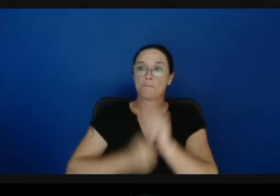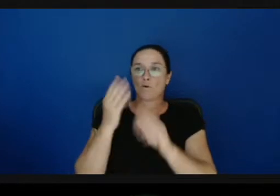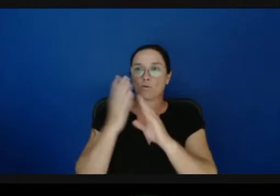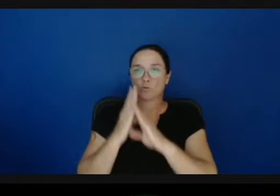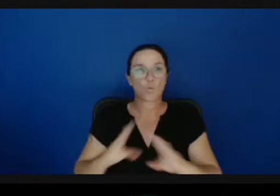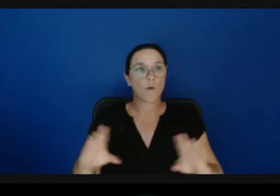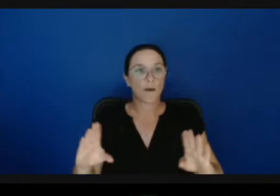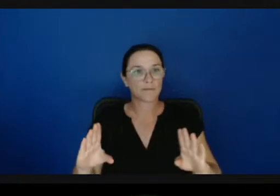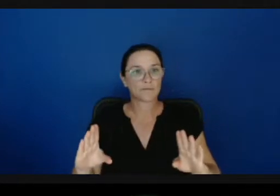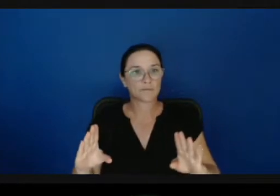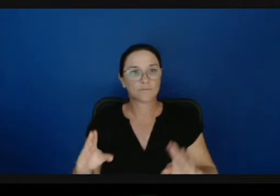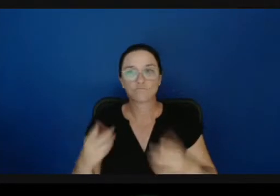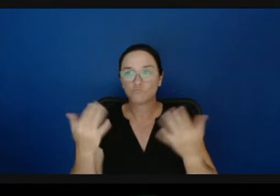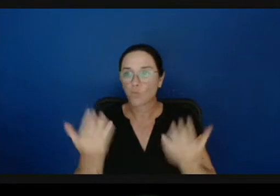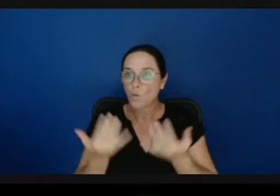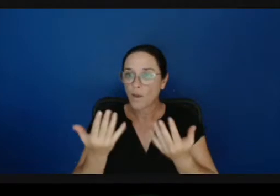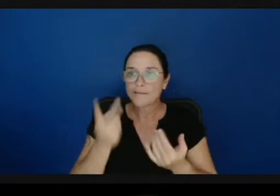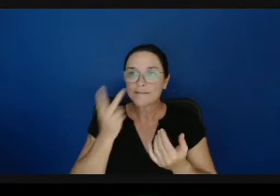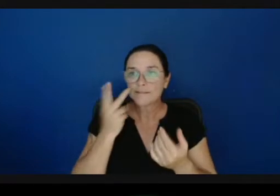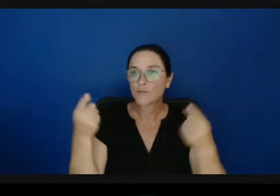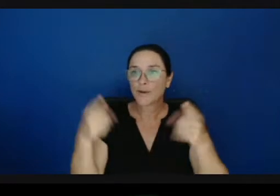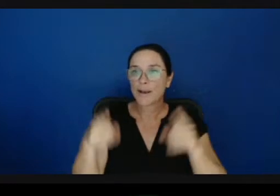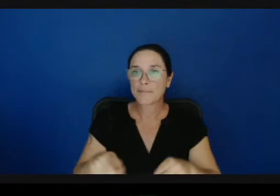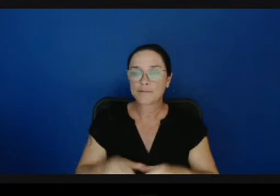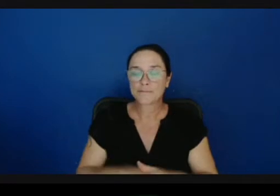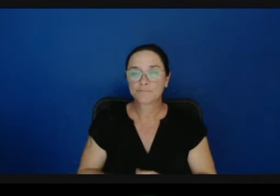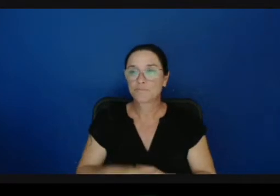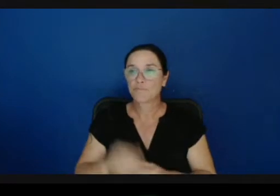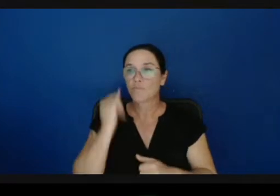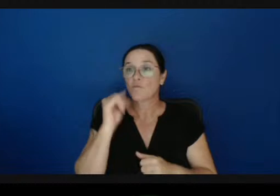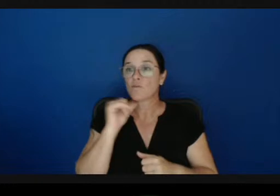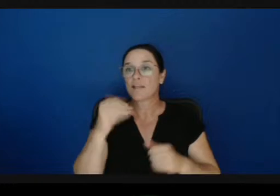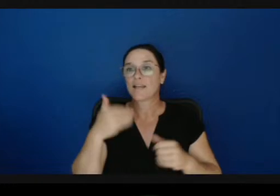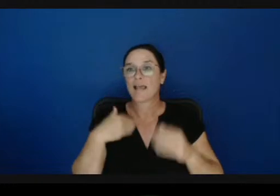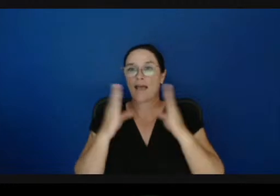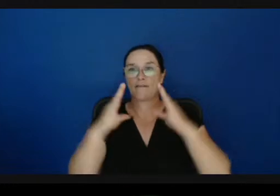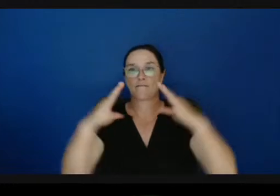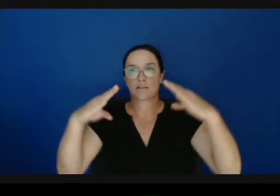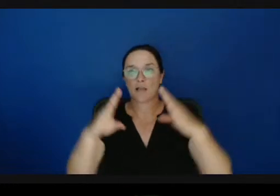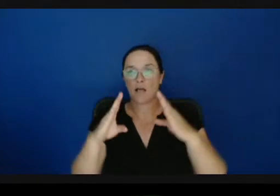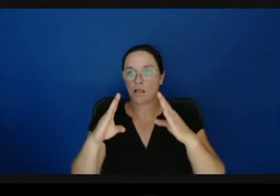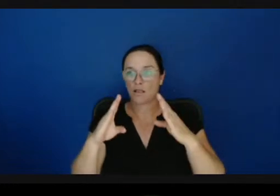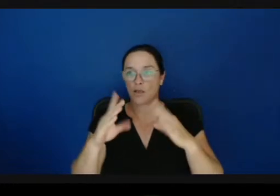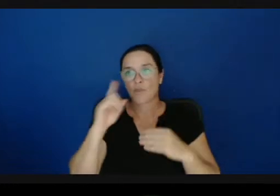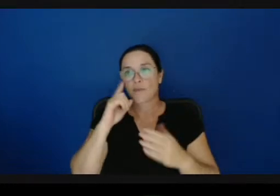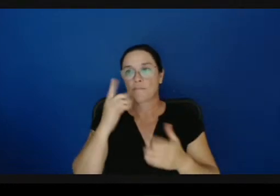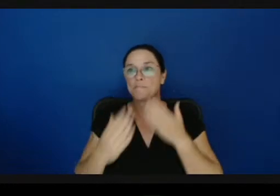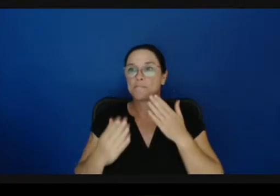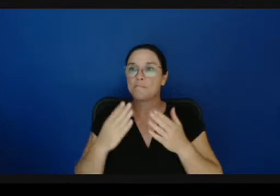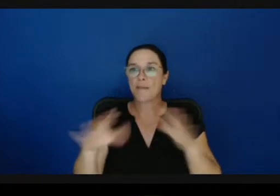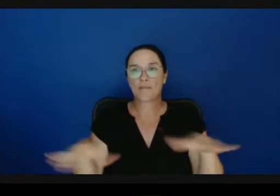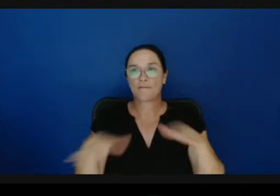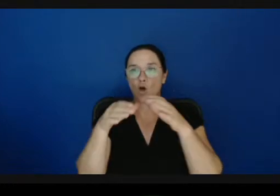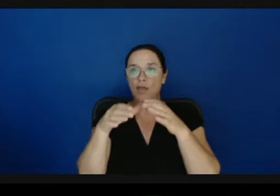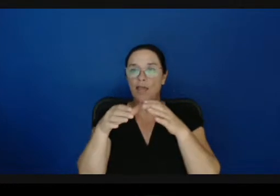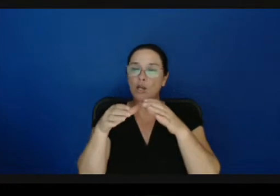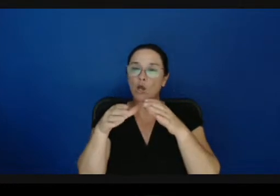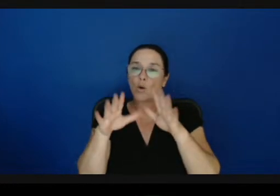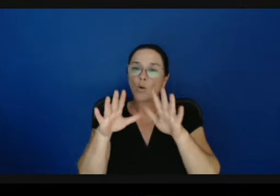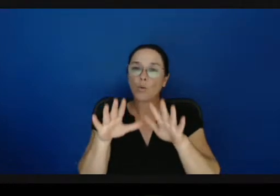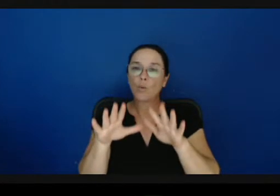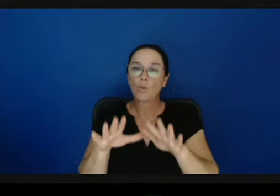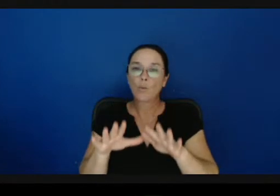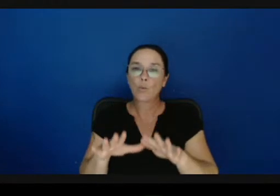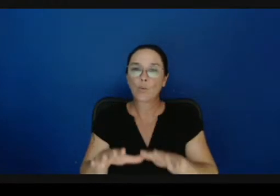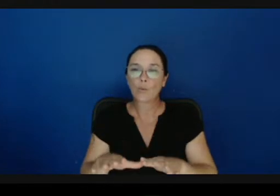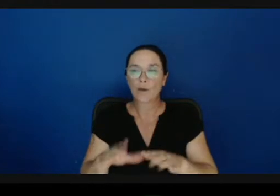we'll wait to see what happens. If we didn't have these tilt signals, then we might think the volcano is really not doing much of anything, but it's